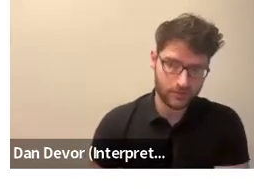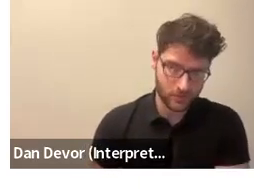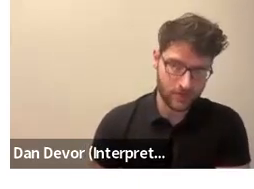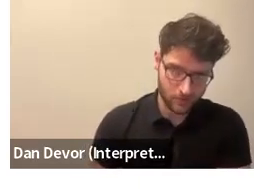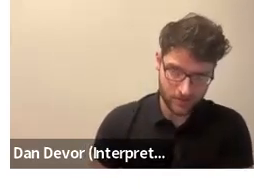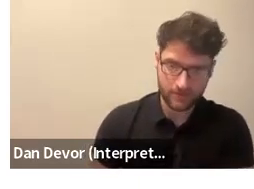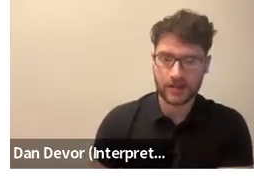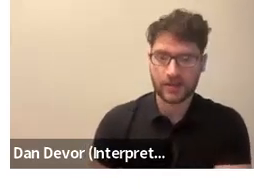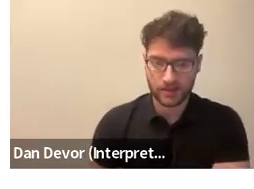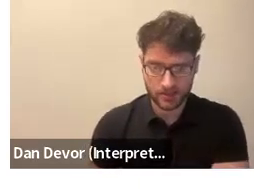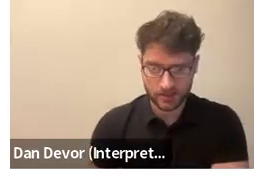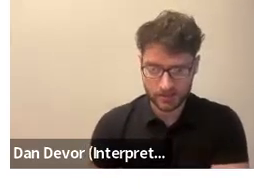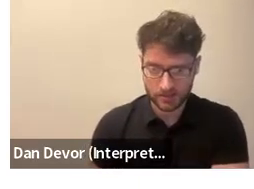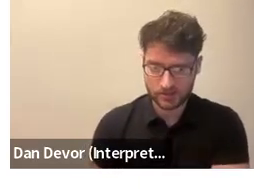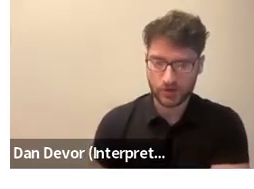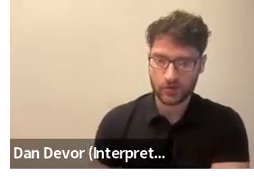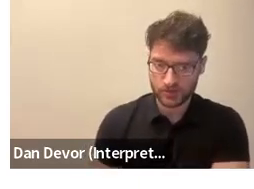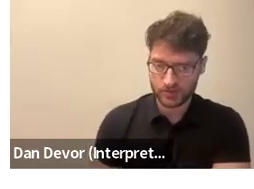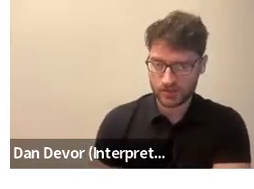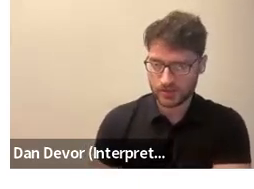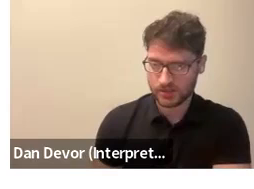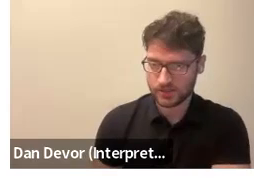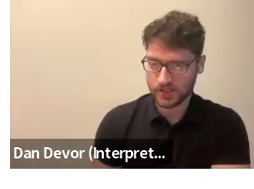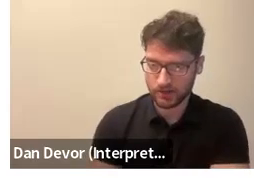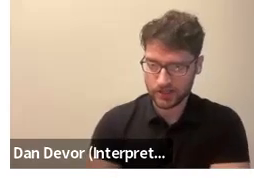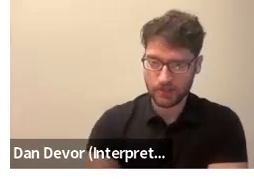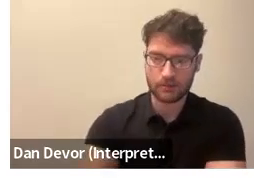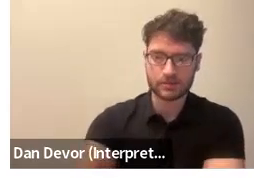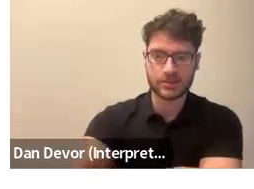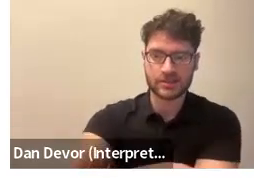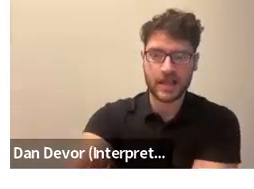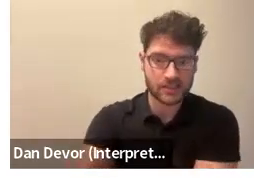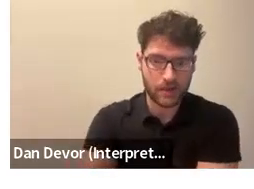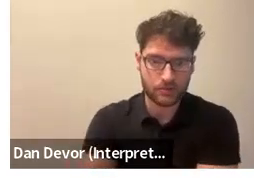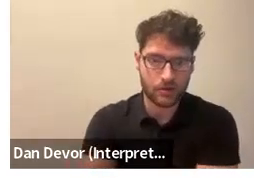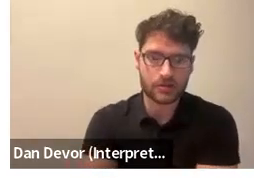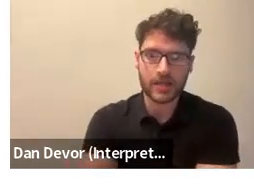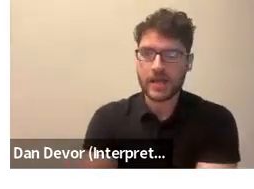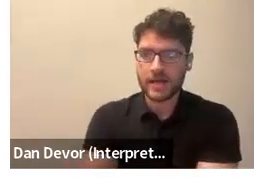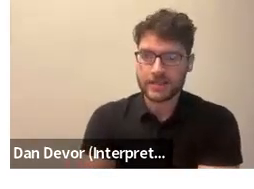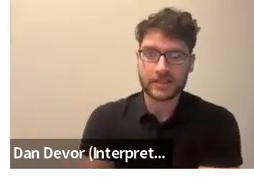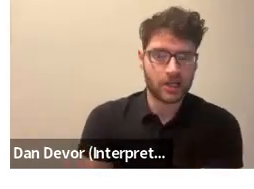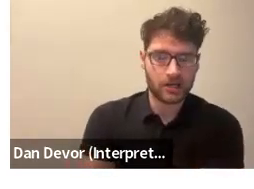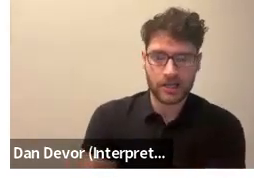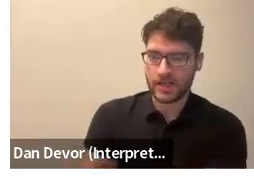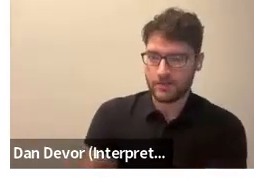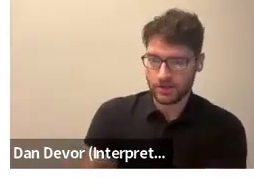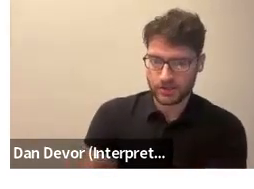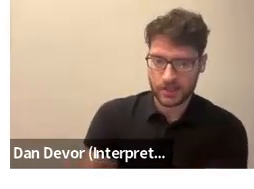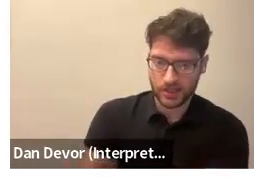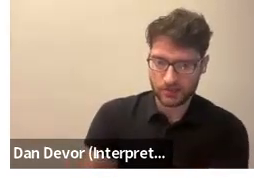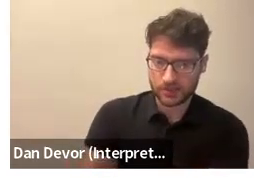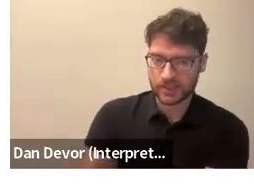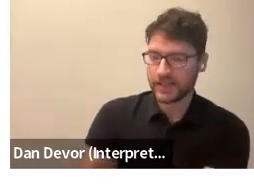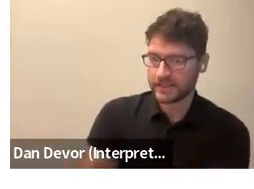the two of them were deaf, and Stokey was hearing. They published this classic paper called "A Dictionary in